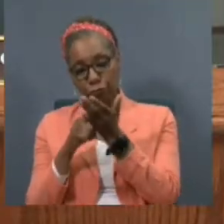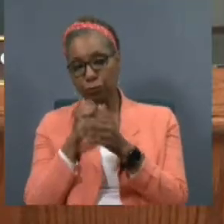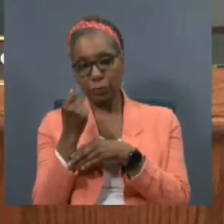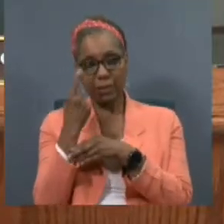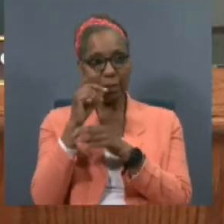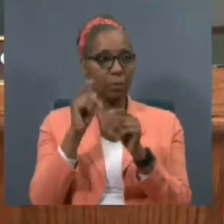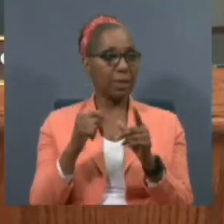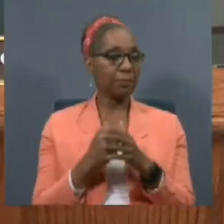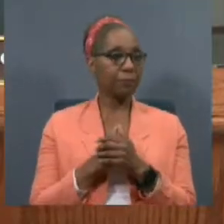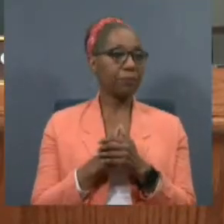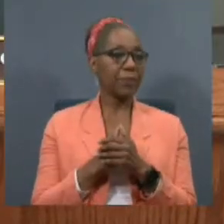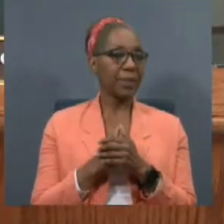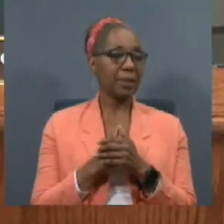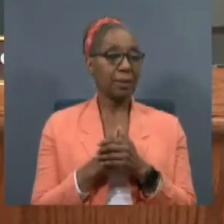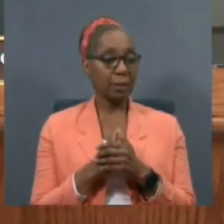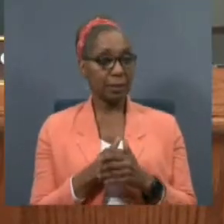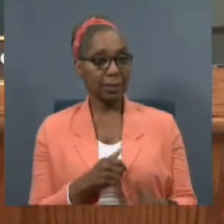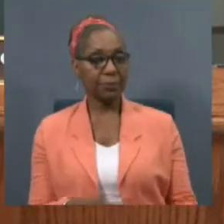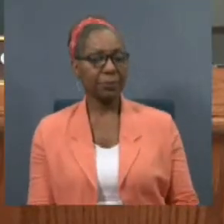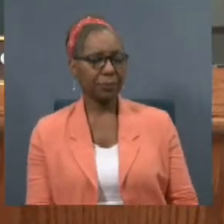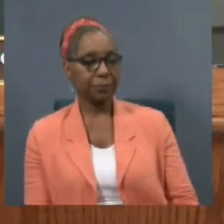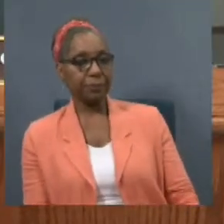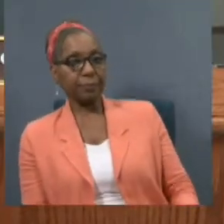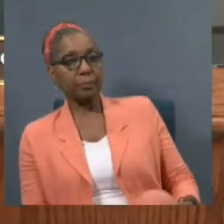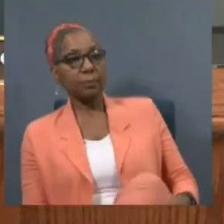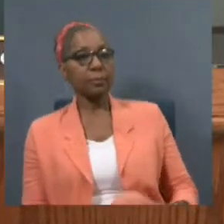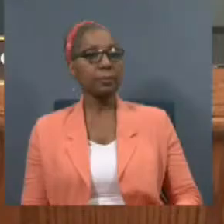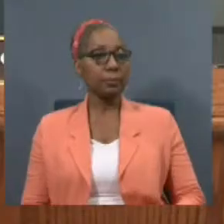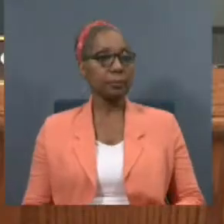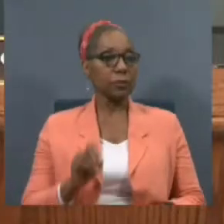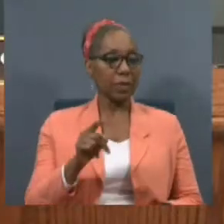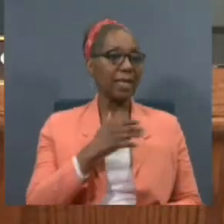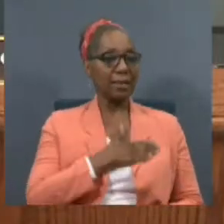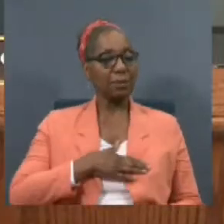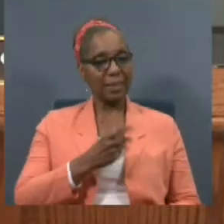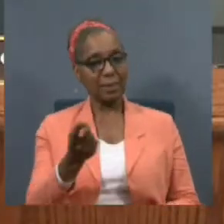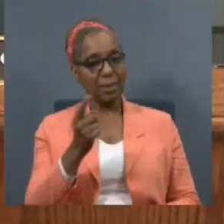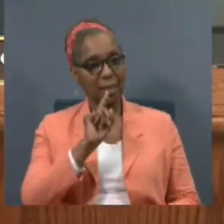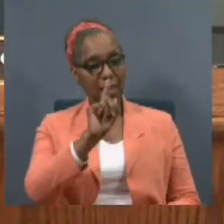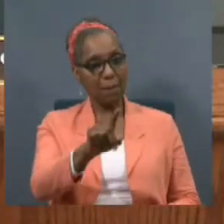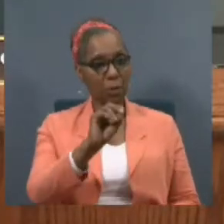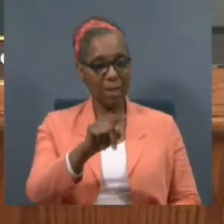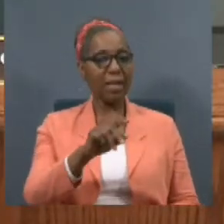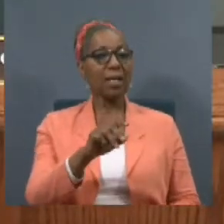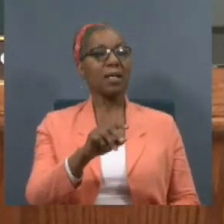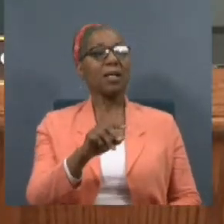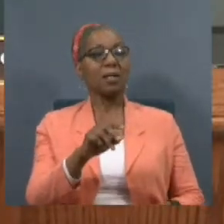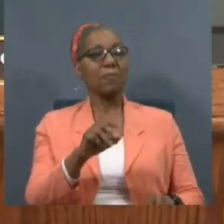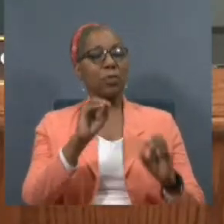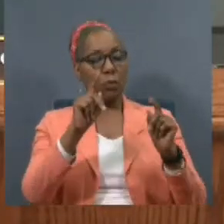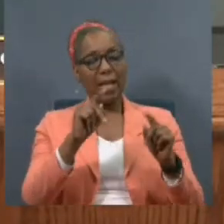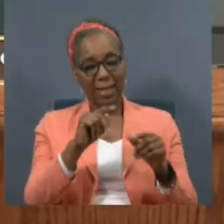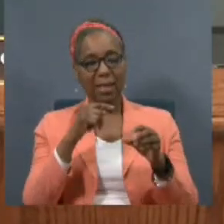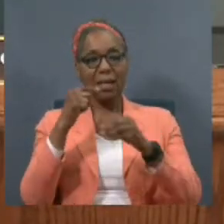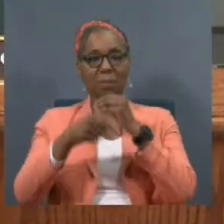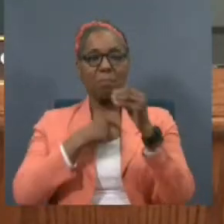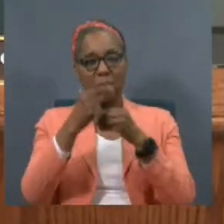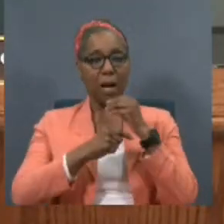Yes, Mr. Wilson. Yes. Please come to the podium. Just for as